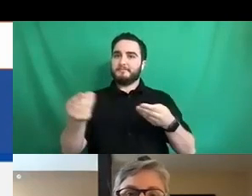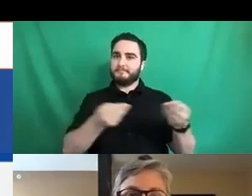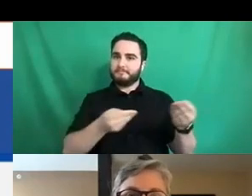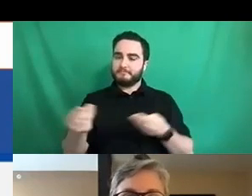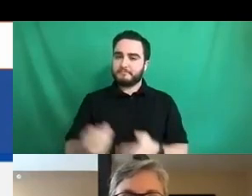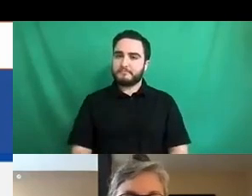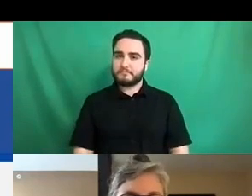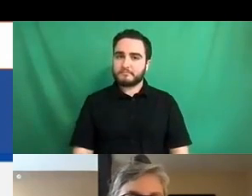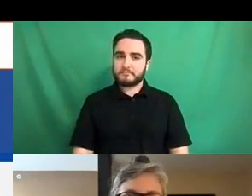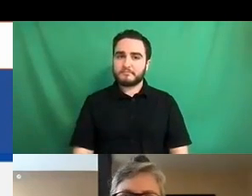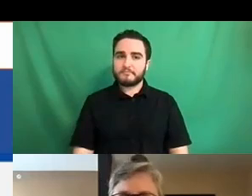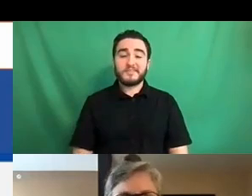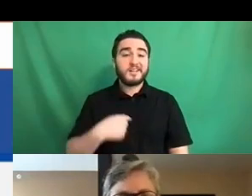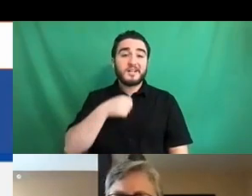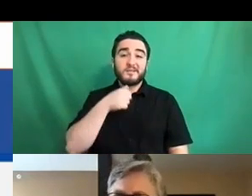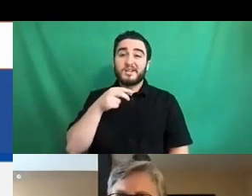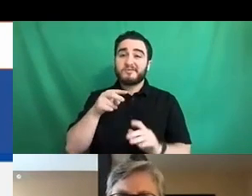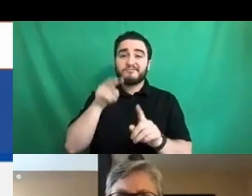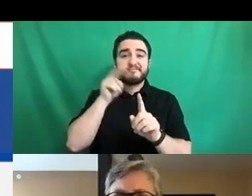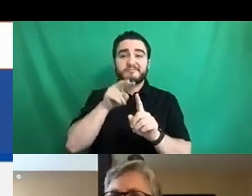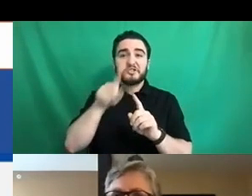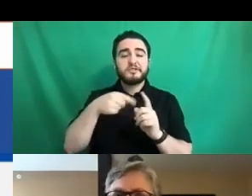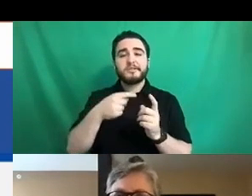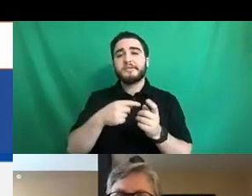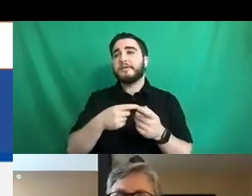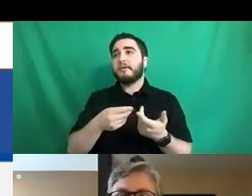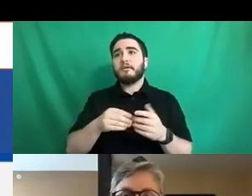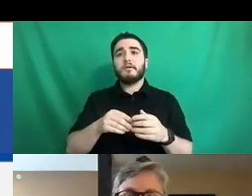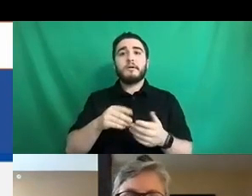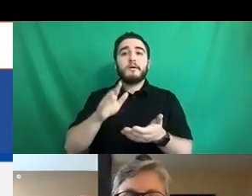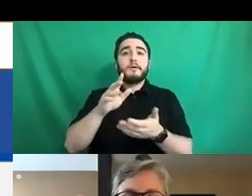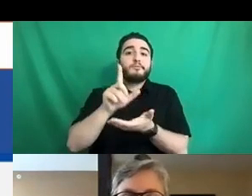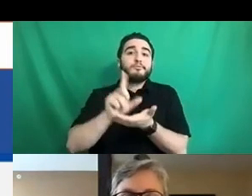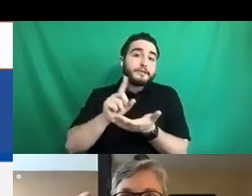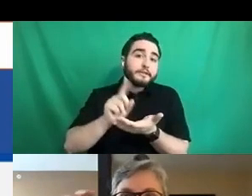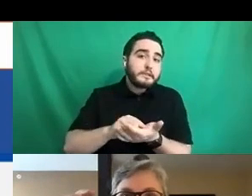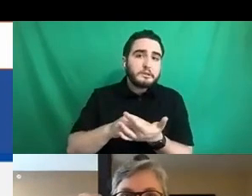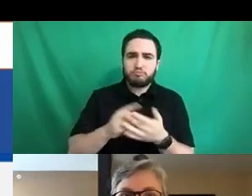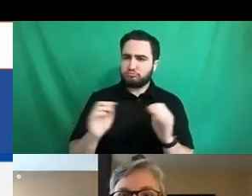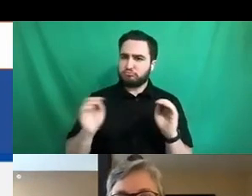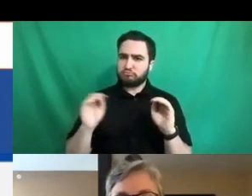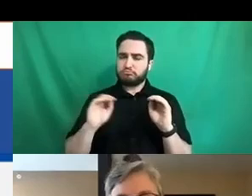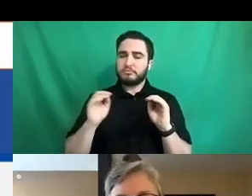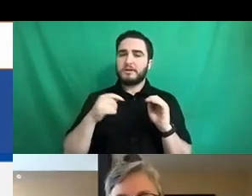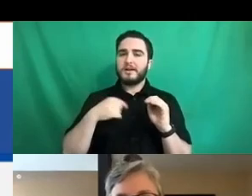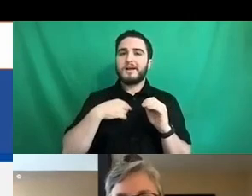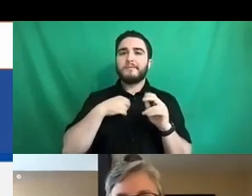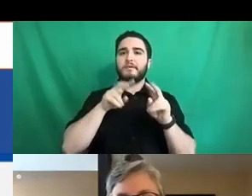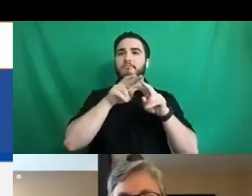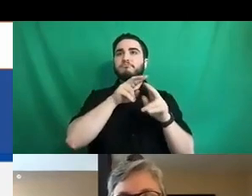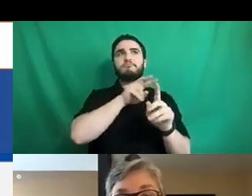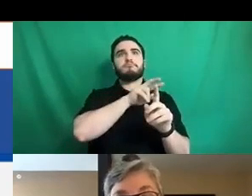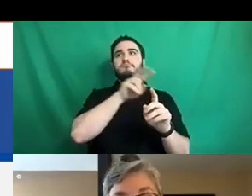not looking for just jobs that fill the printer paper, and I'm looking for everything that's coming in and